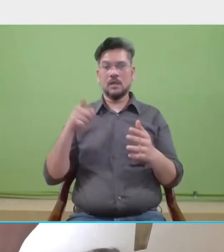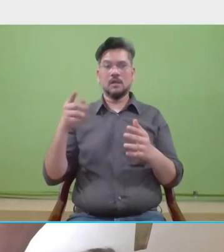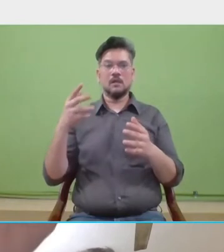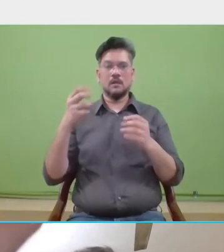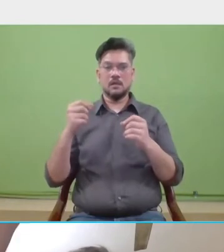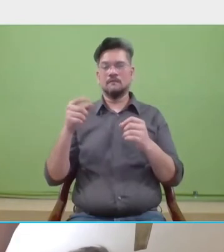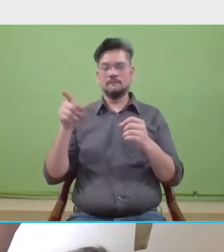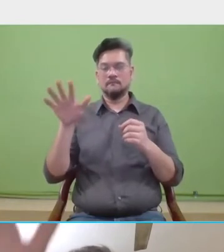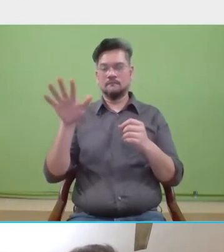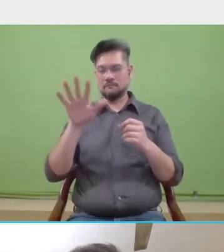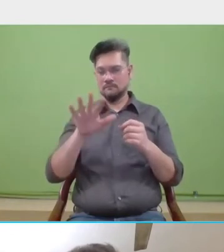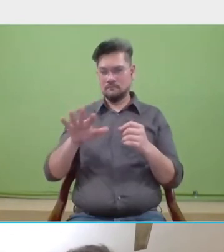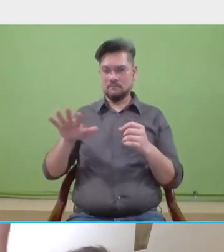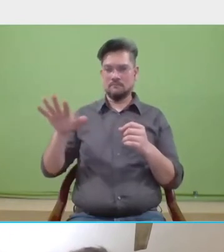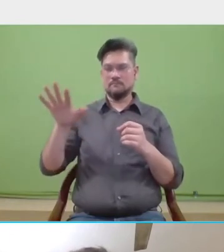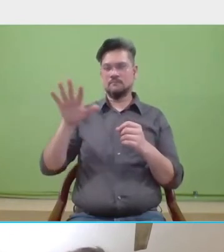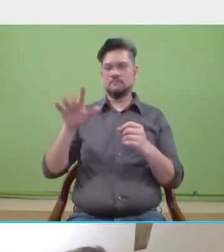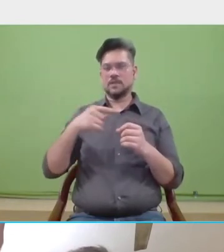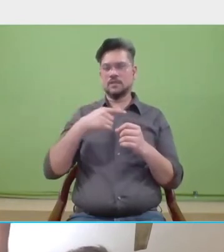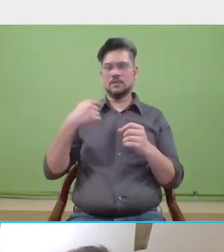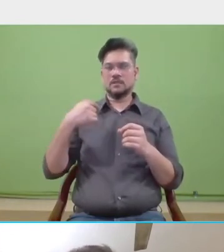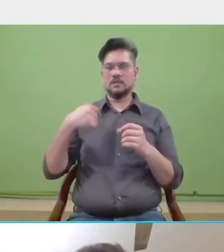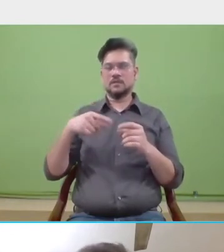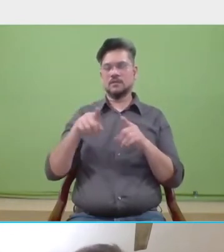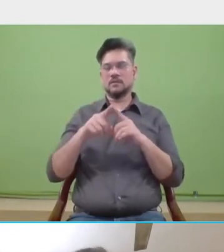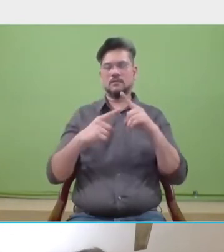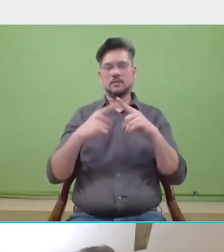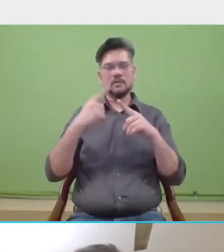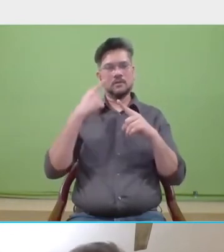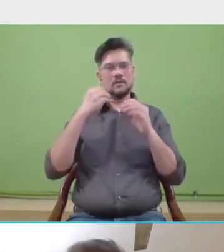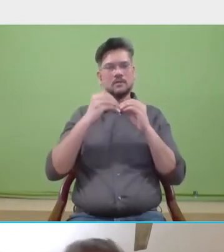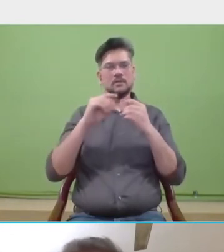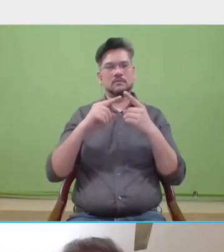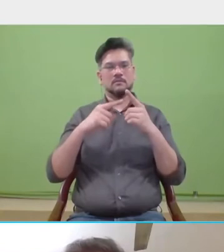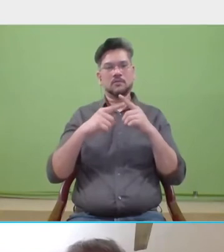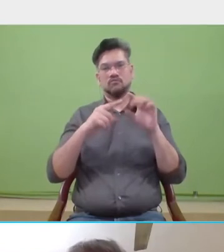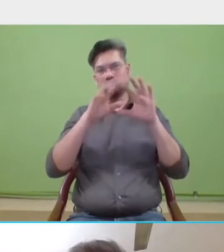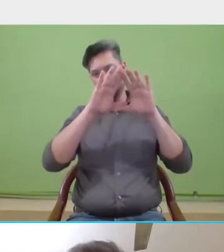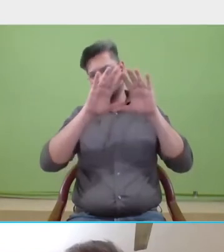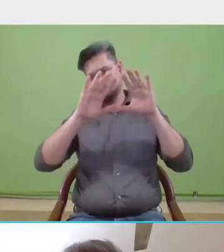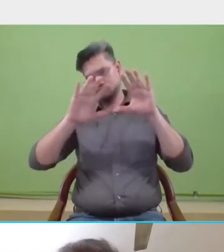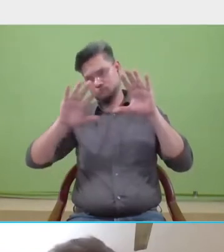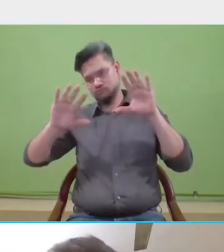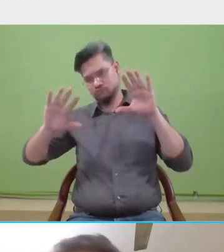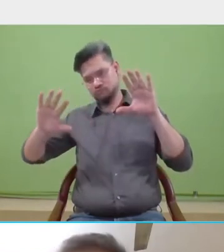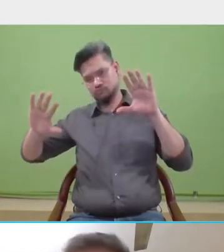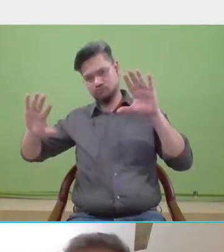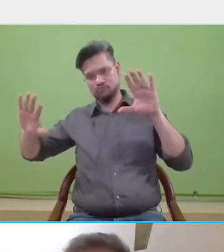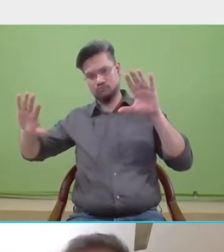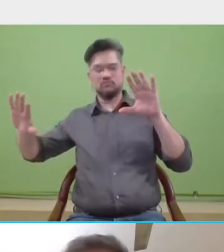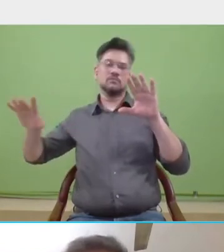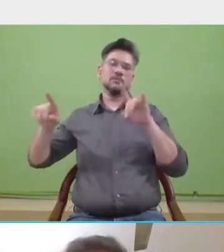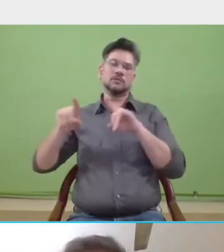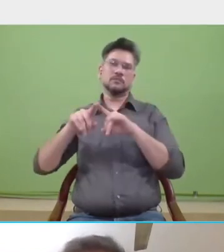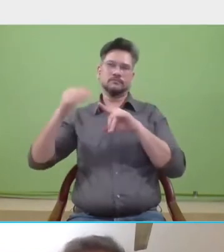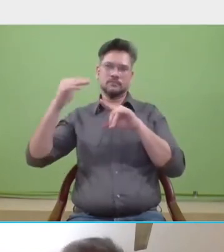running from the north to the south from tibet to all the way down going into you know sort